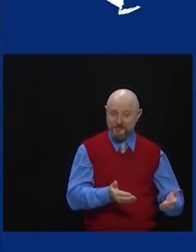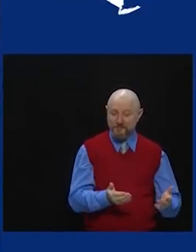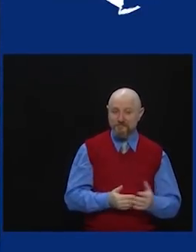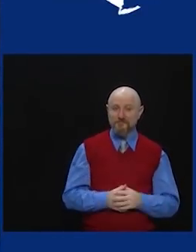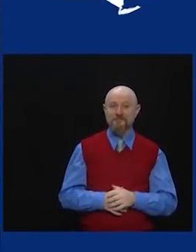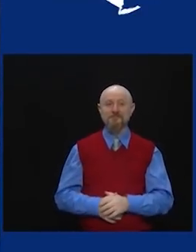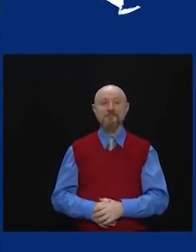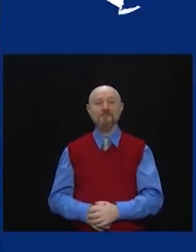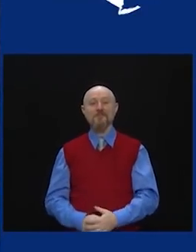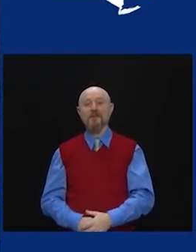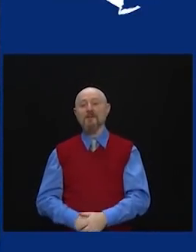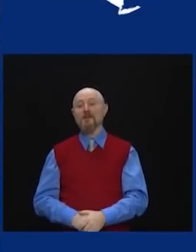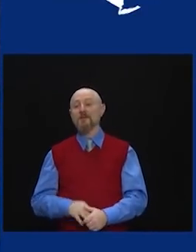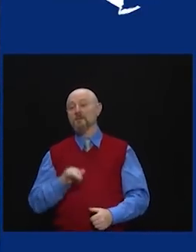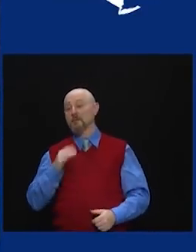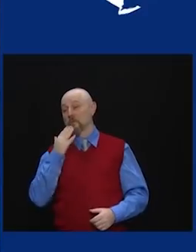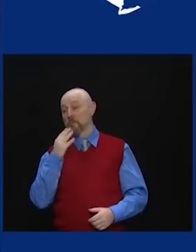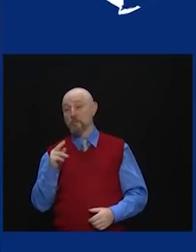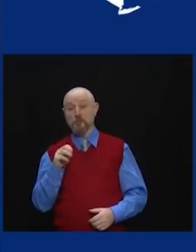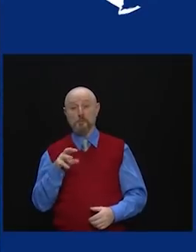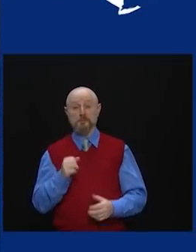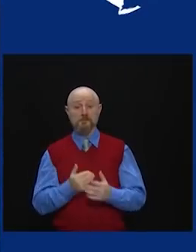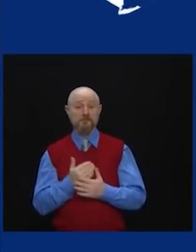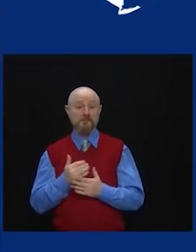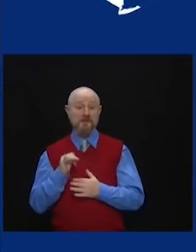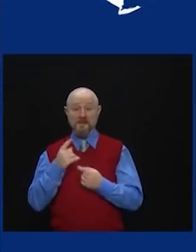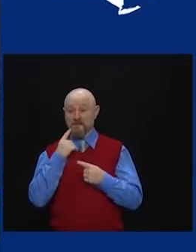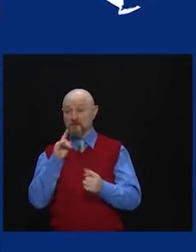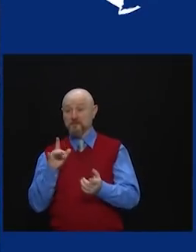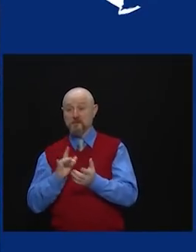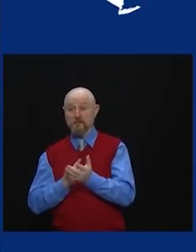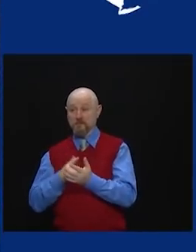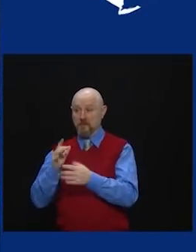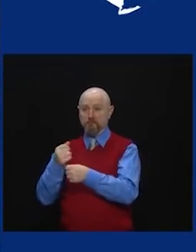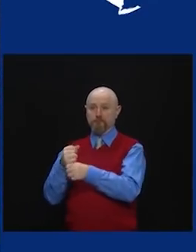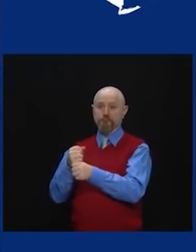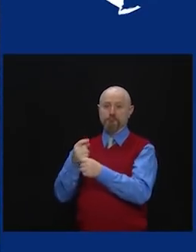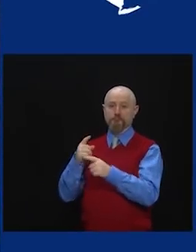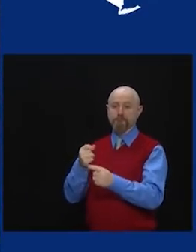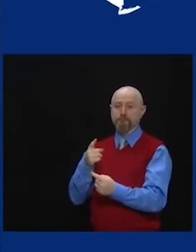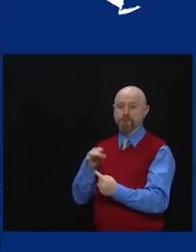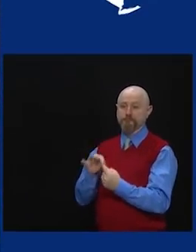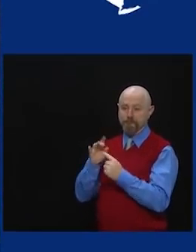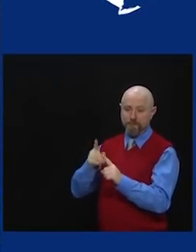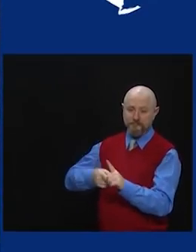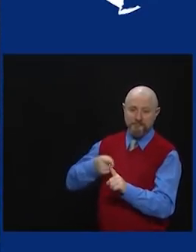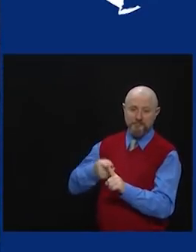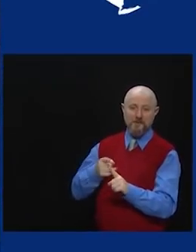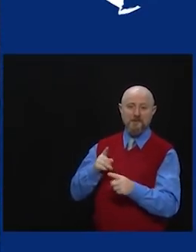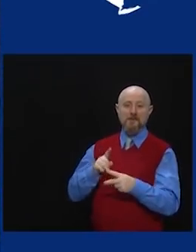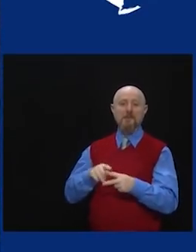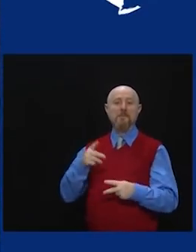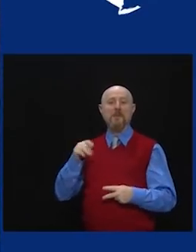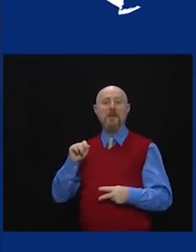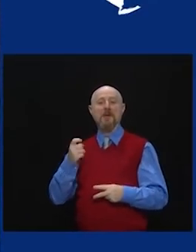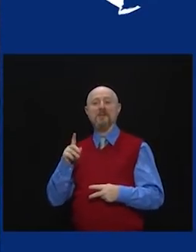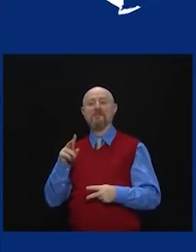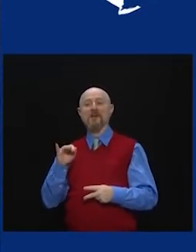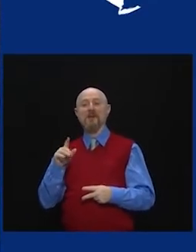have effective drugs, particularly the Paxlovid formulation, which proves 90% effective